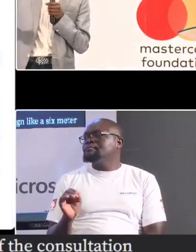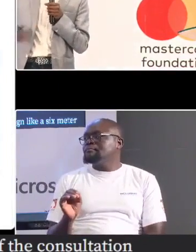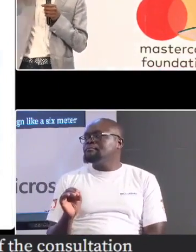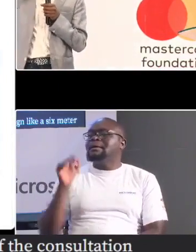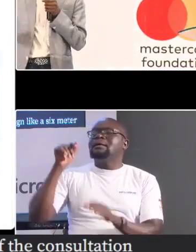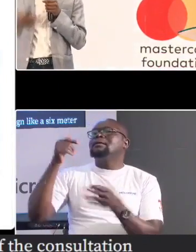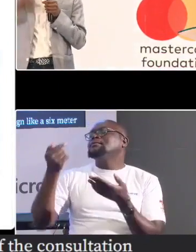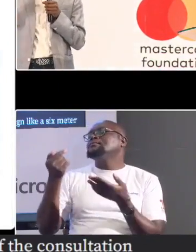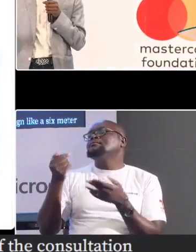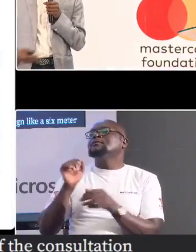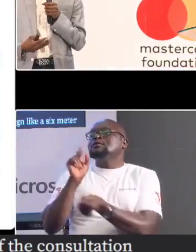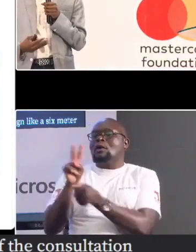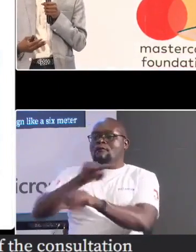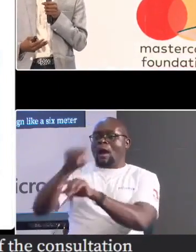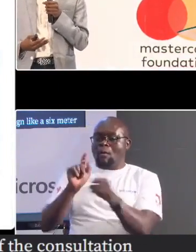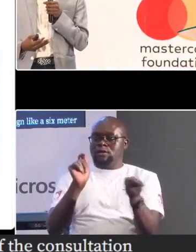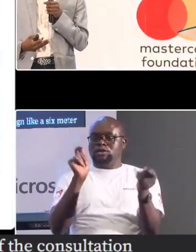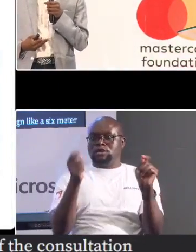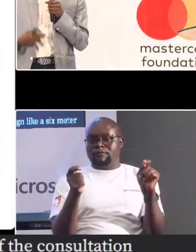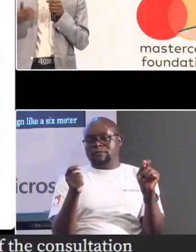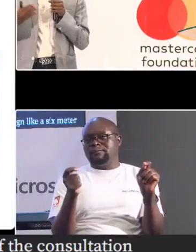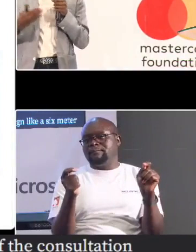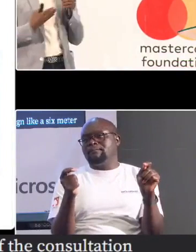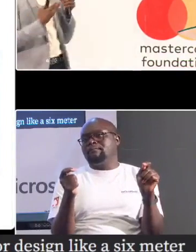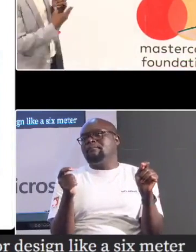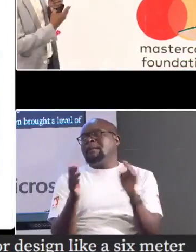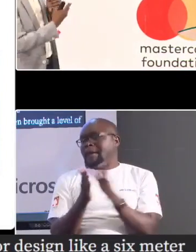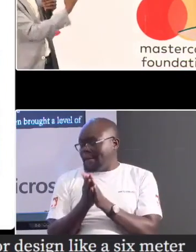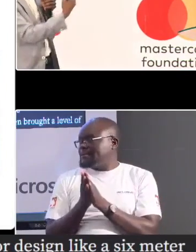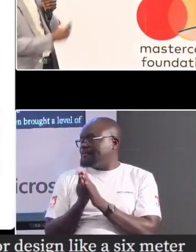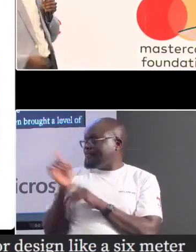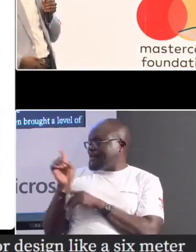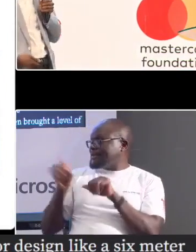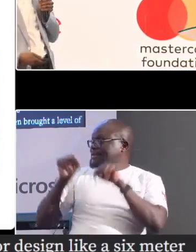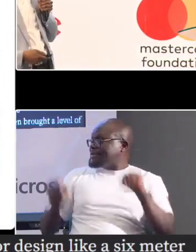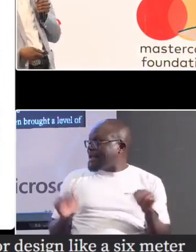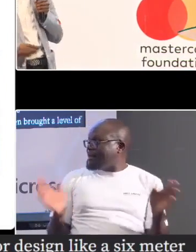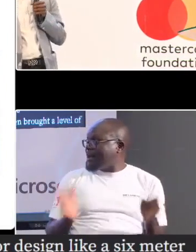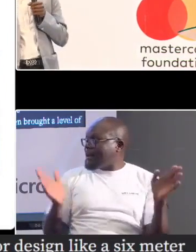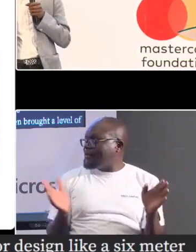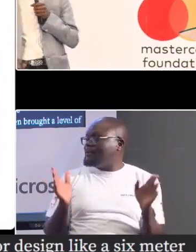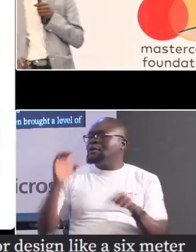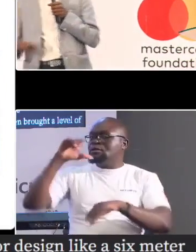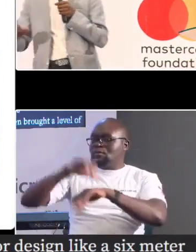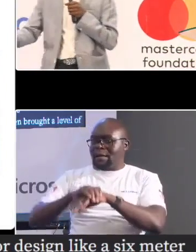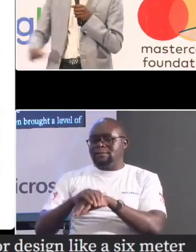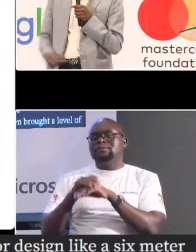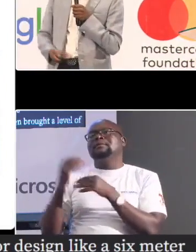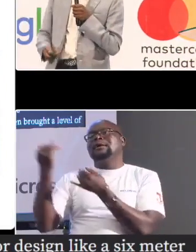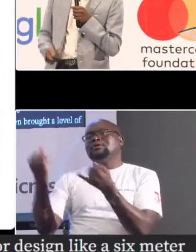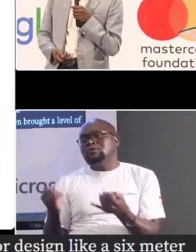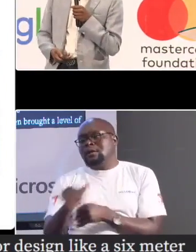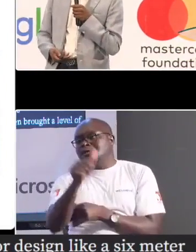people run 12-hour shifts. And can this system encourage them to get better sleep, introduce them to